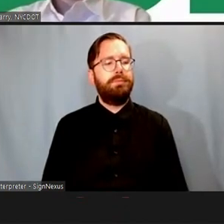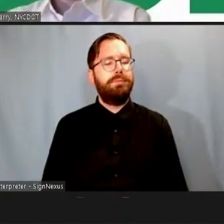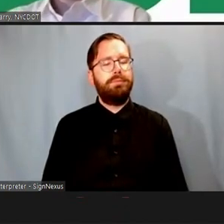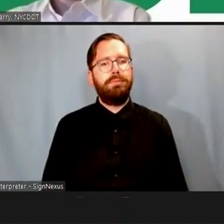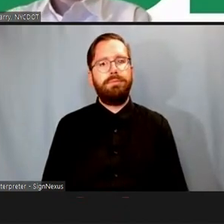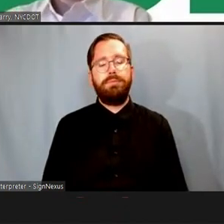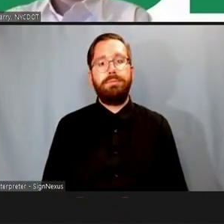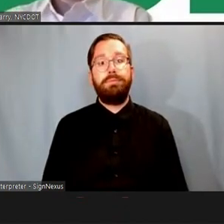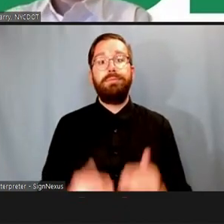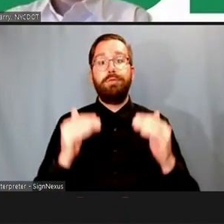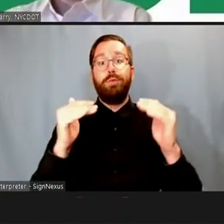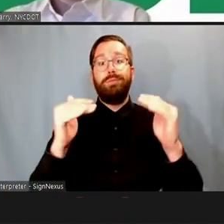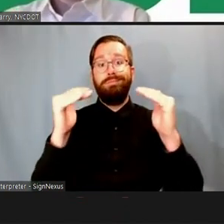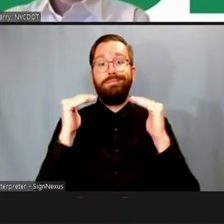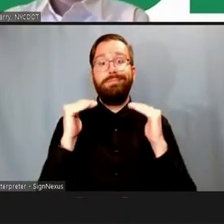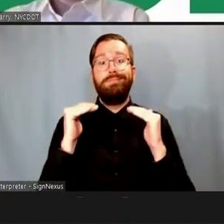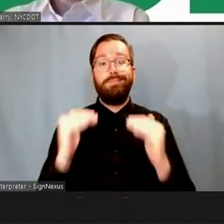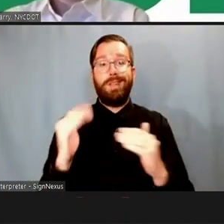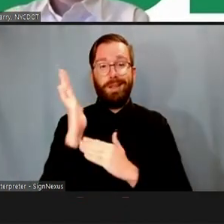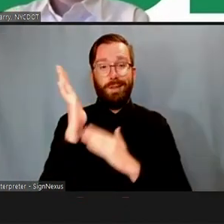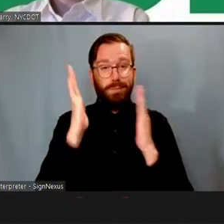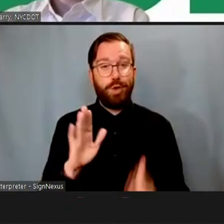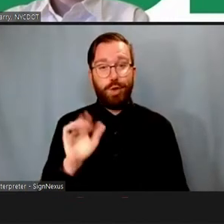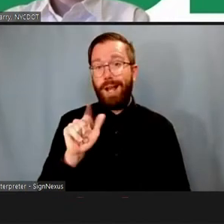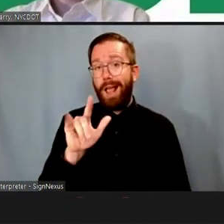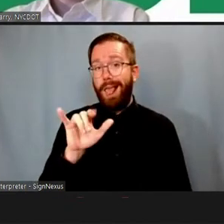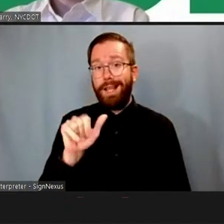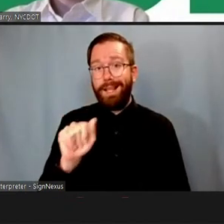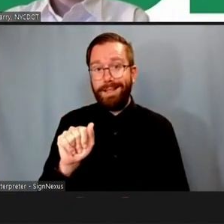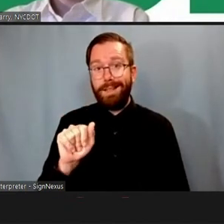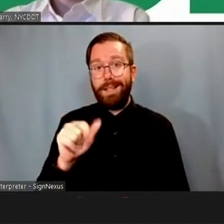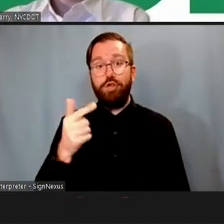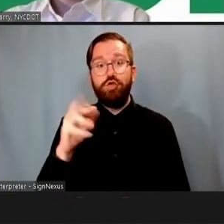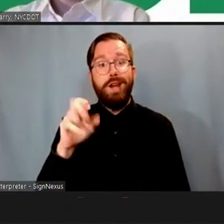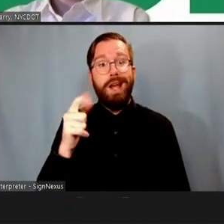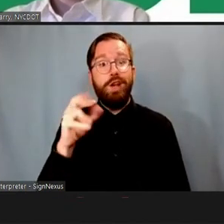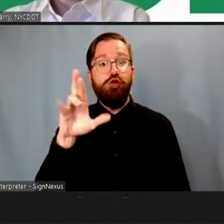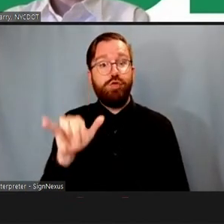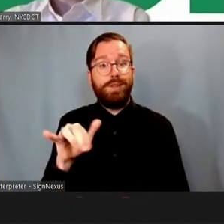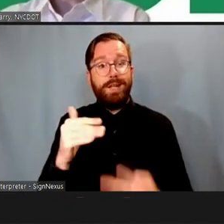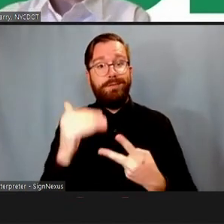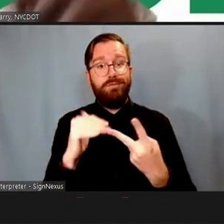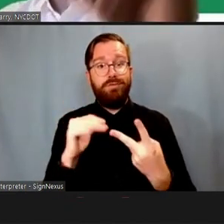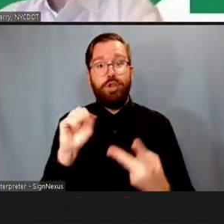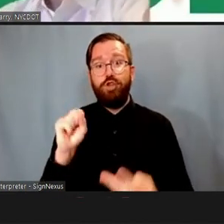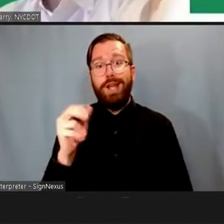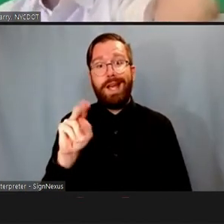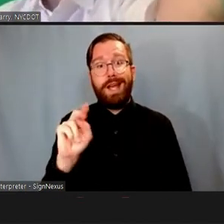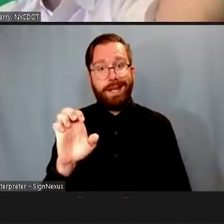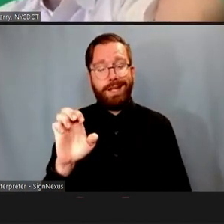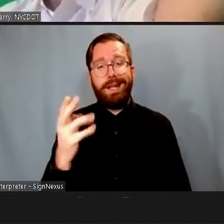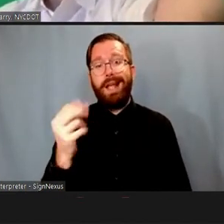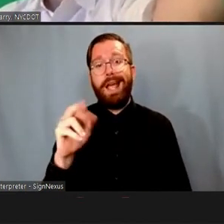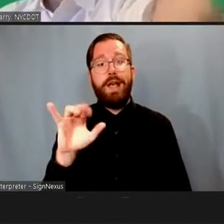our next speaker is elisa gregory followed by shane harris